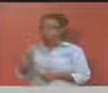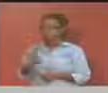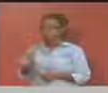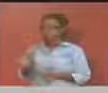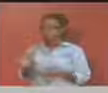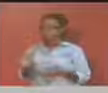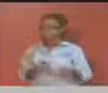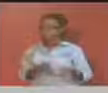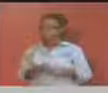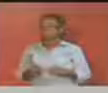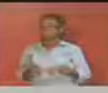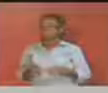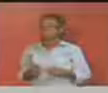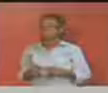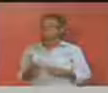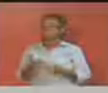of